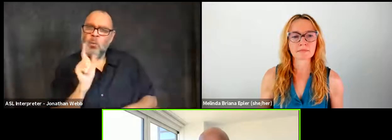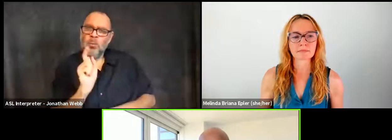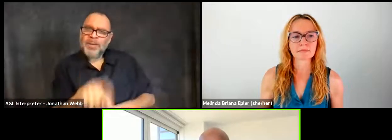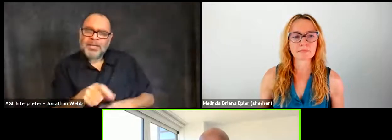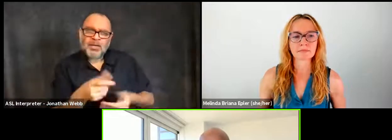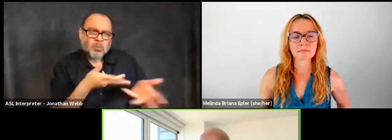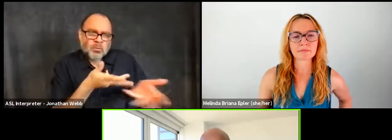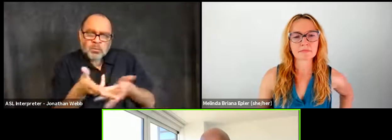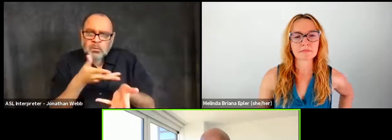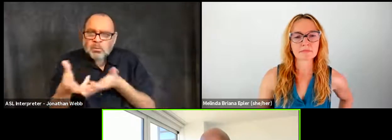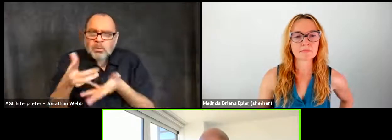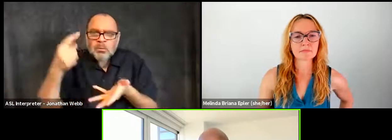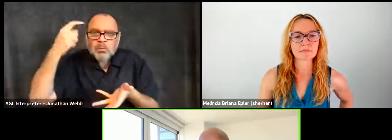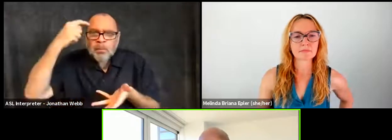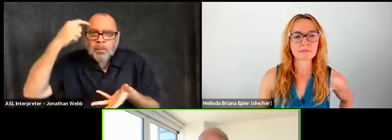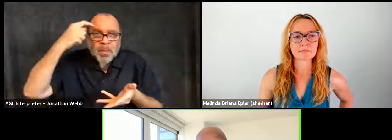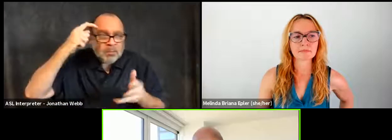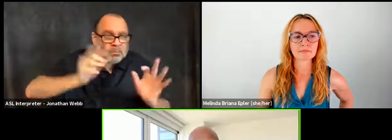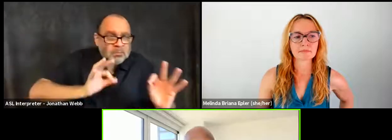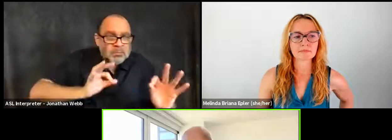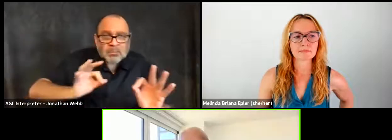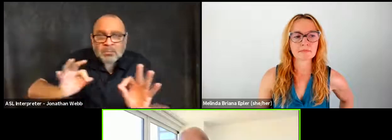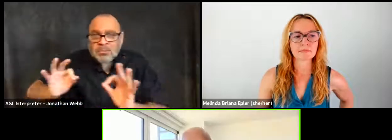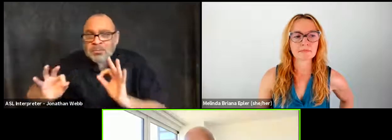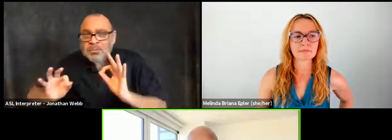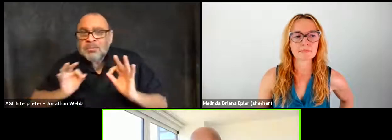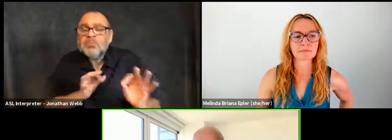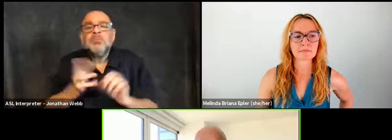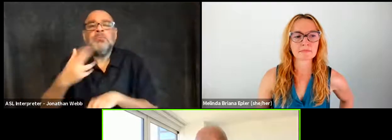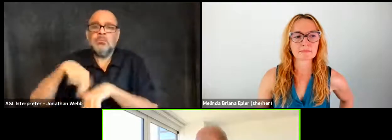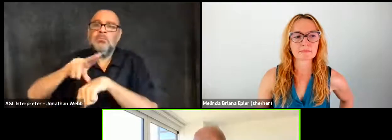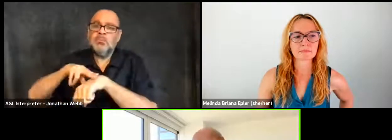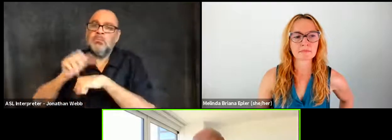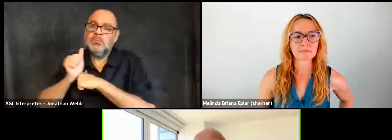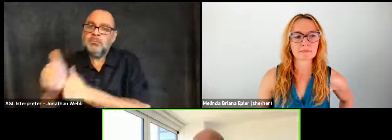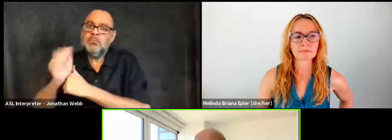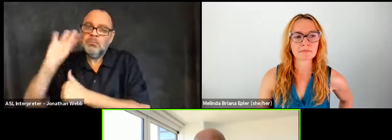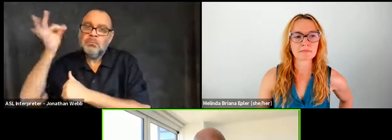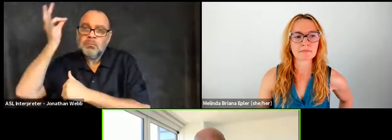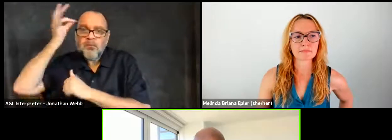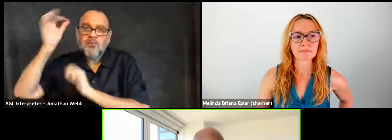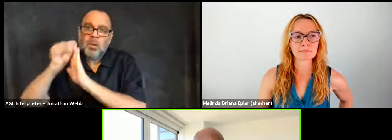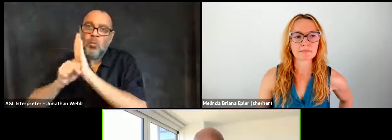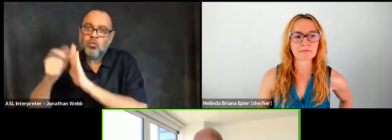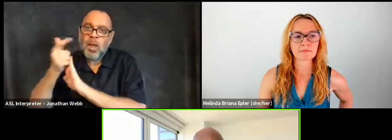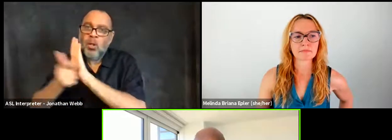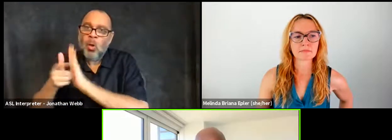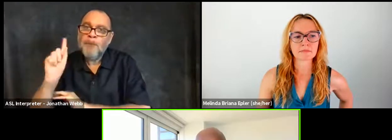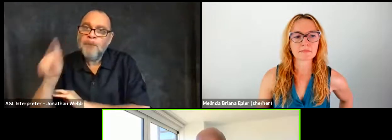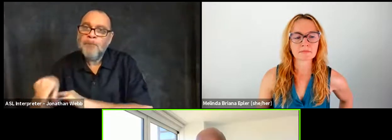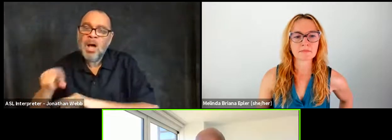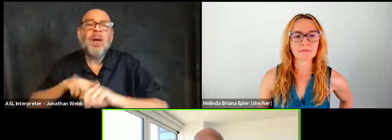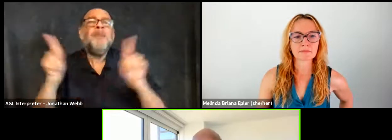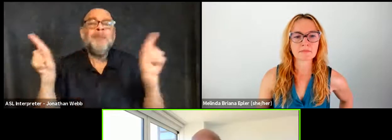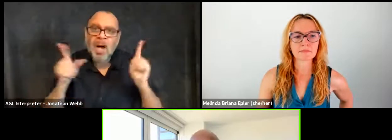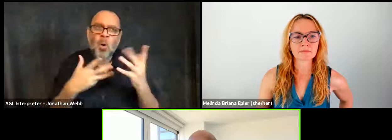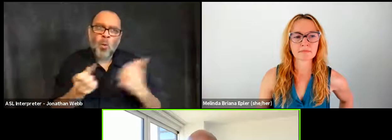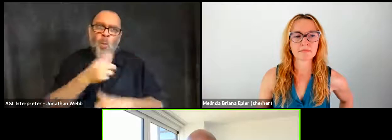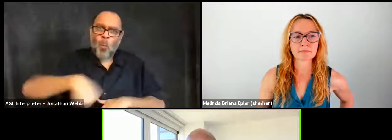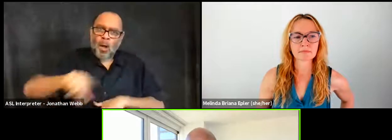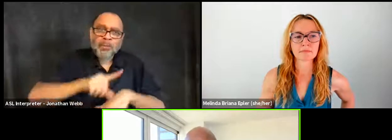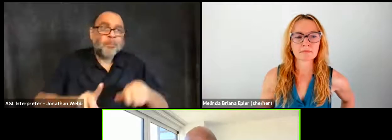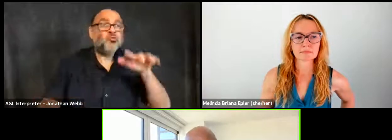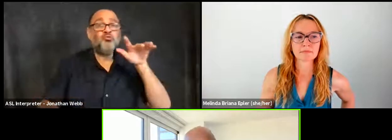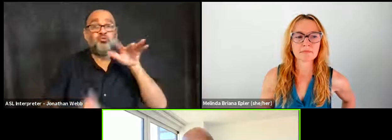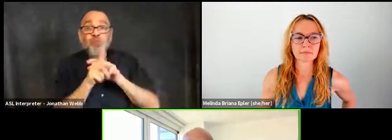course, so they can show up and be a good human to work with other people and be productive. So I think